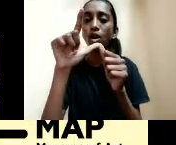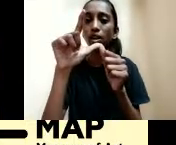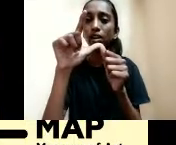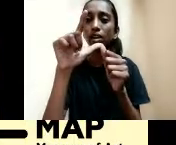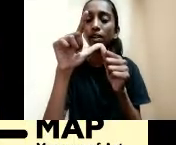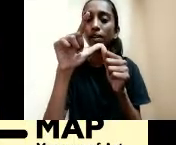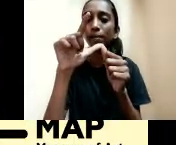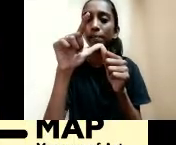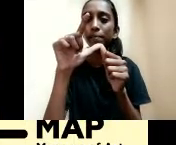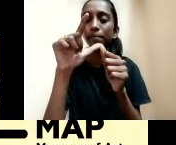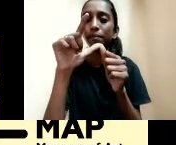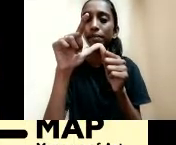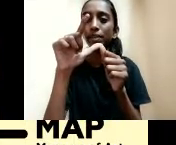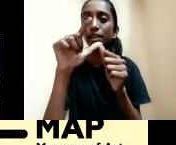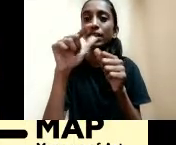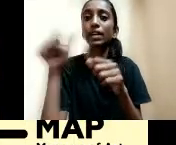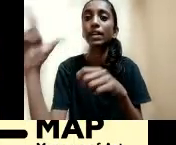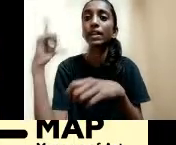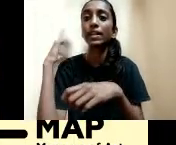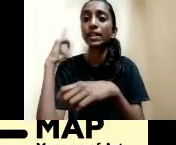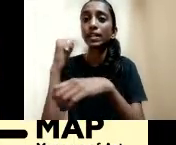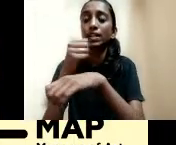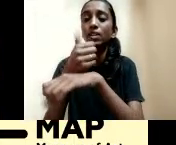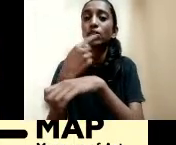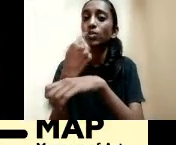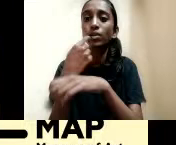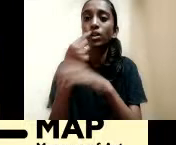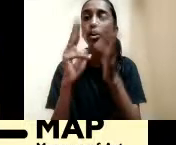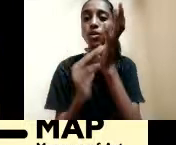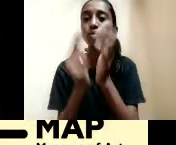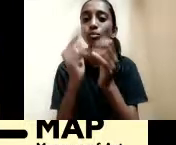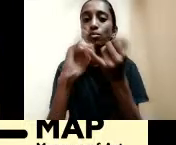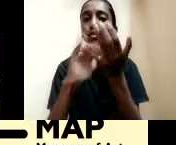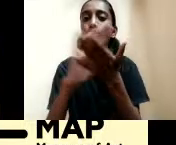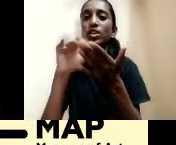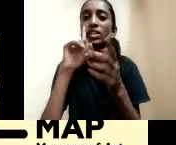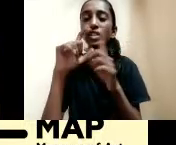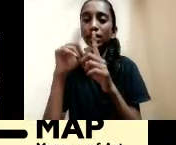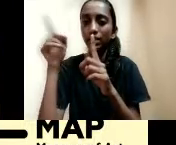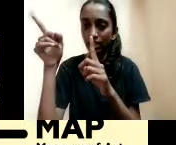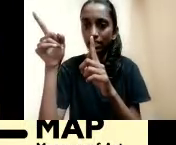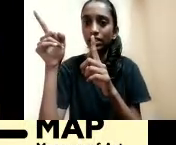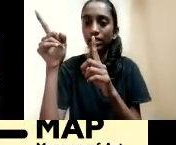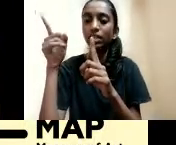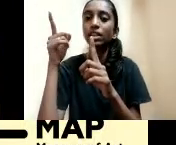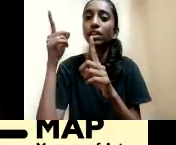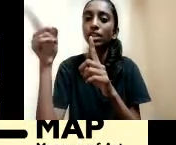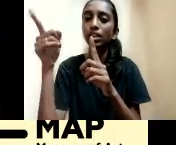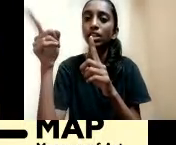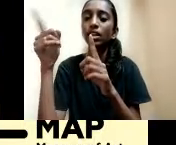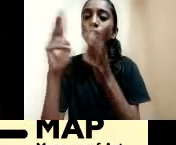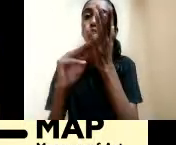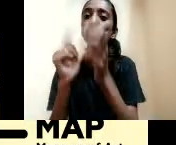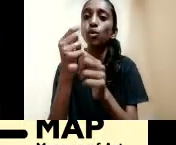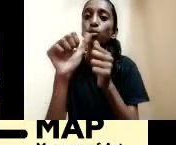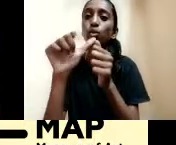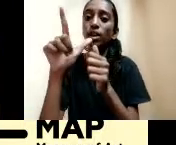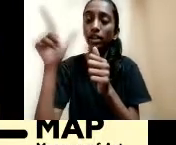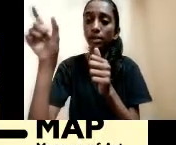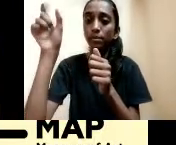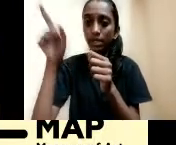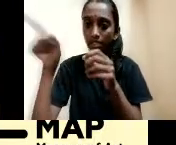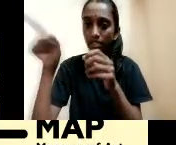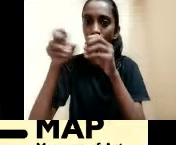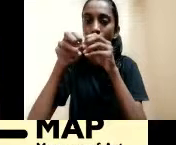uh, leadership of Murshid Quli Khan, was one of those provincial Mughal provinces that broke out of